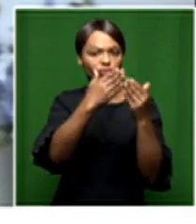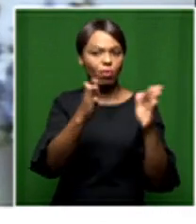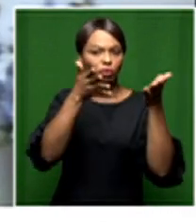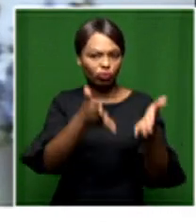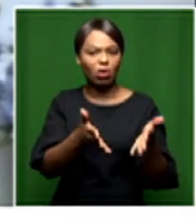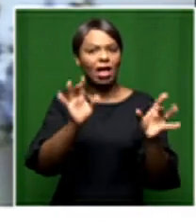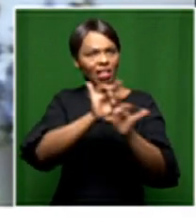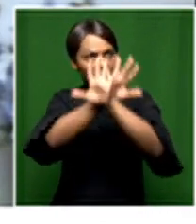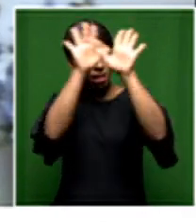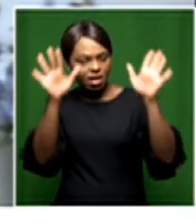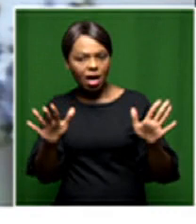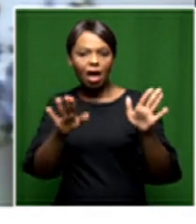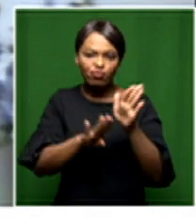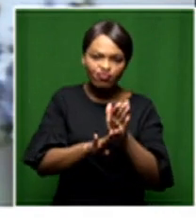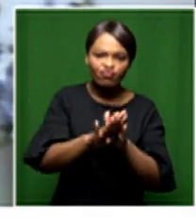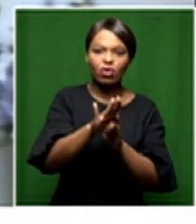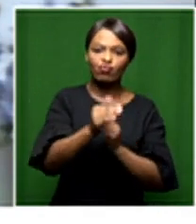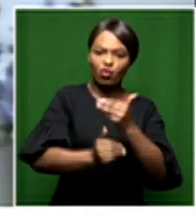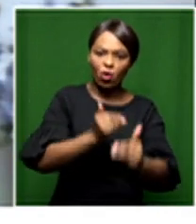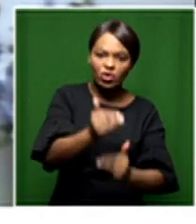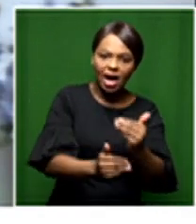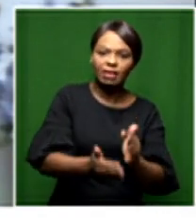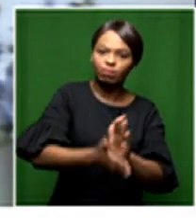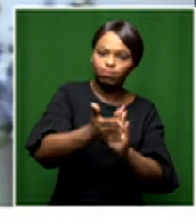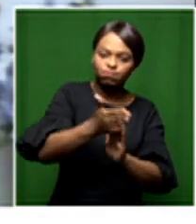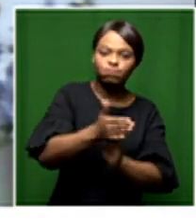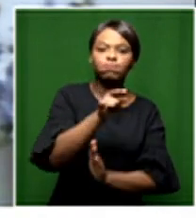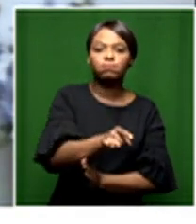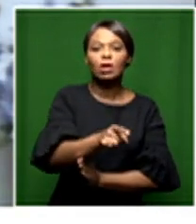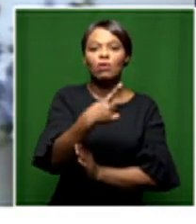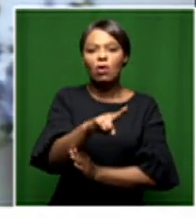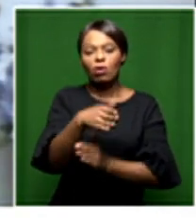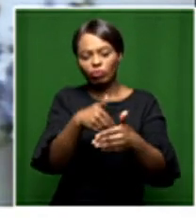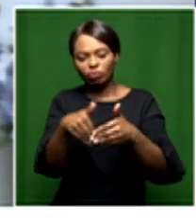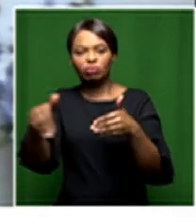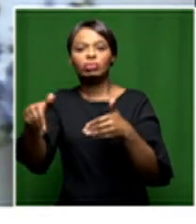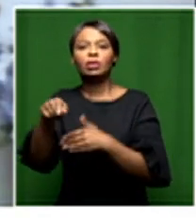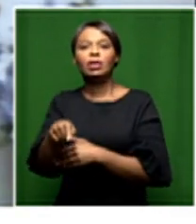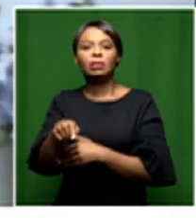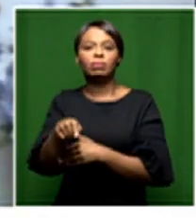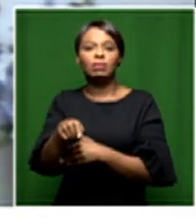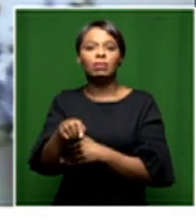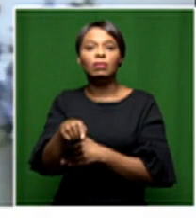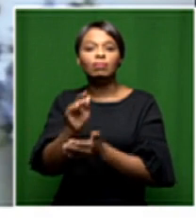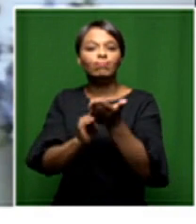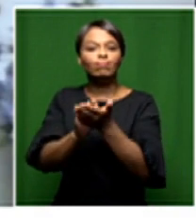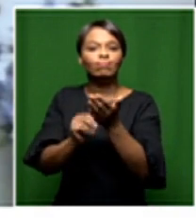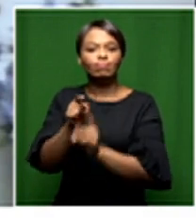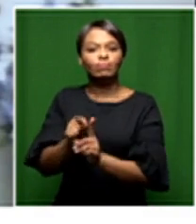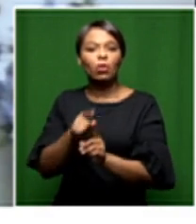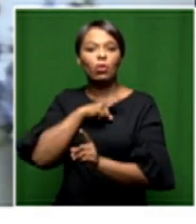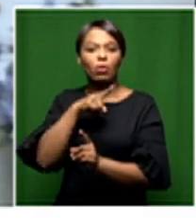There is clear-cut progress on those guidelines for stepping aside when their members are asked on